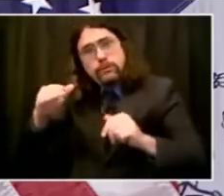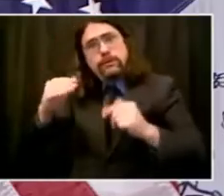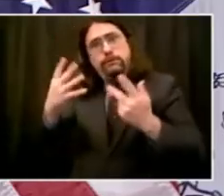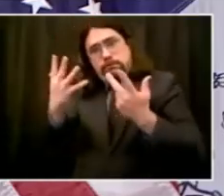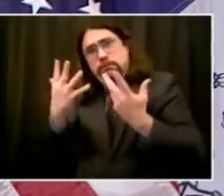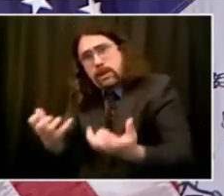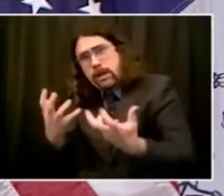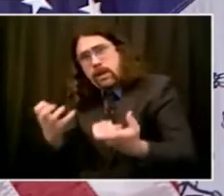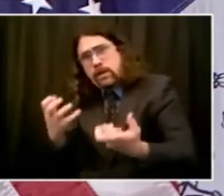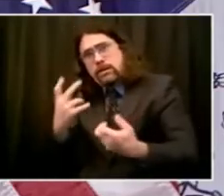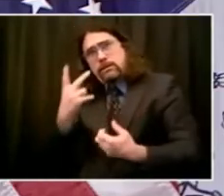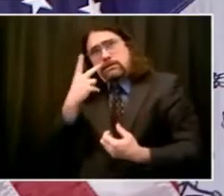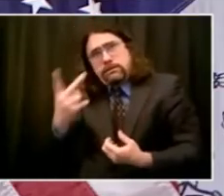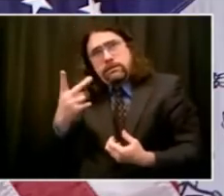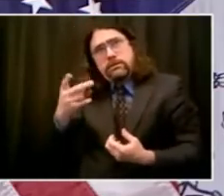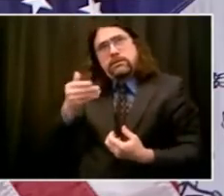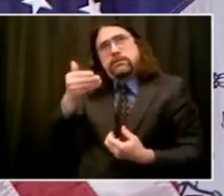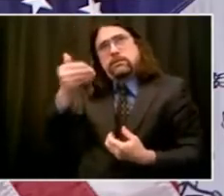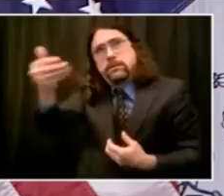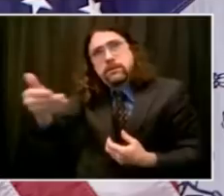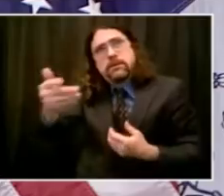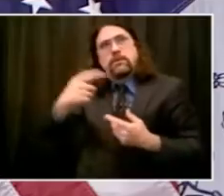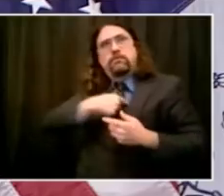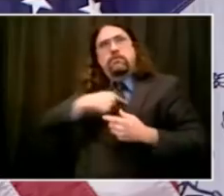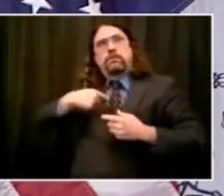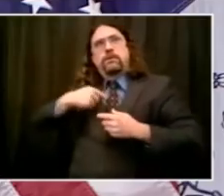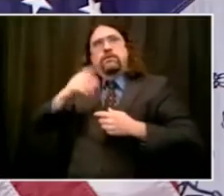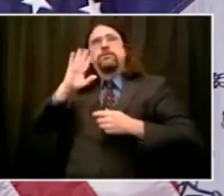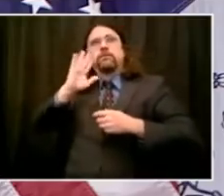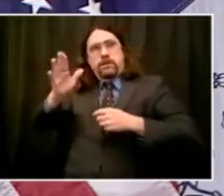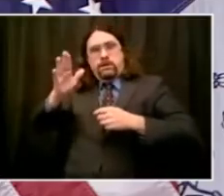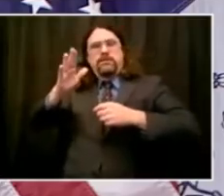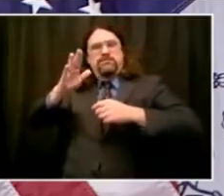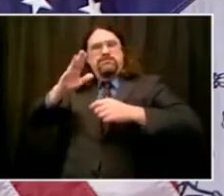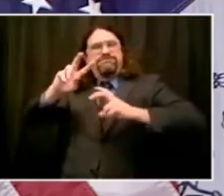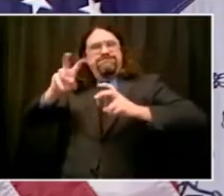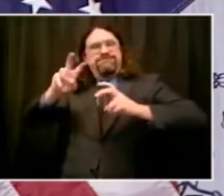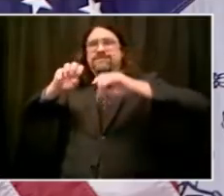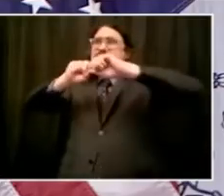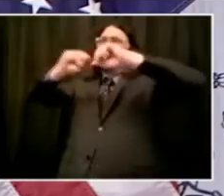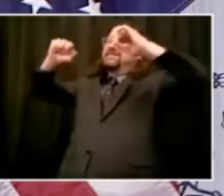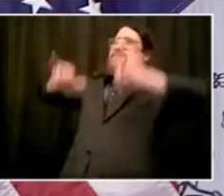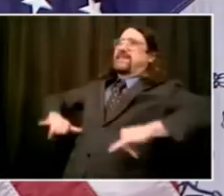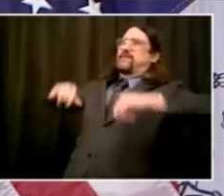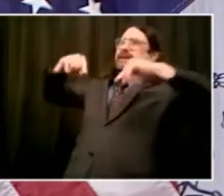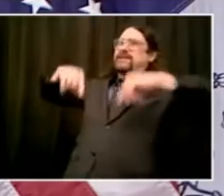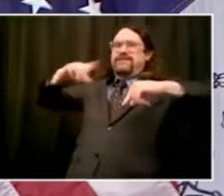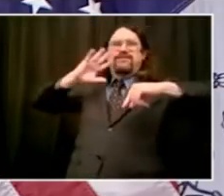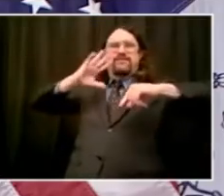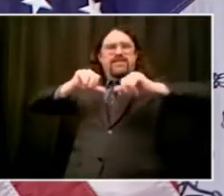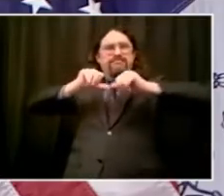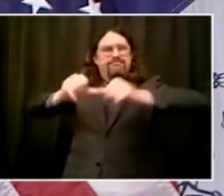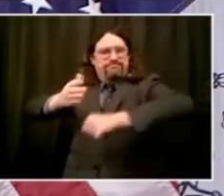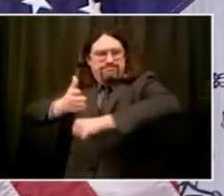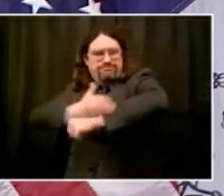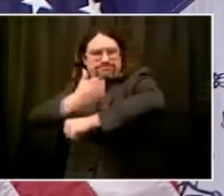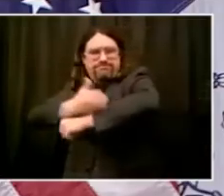want to see a fair recovery. And a fair recovery to me means more and more mass transit, fewer and fewer cars.